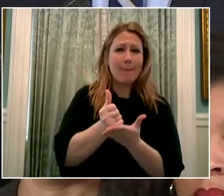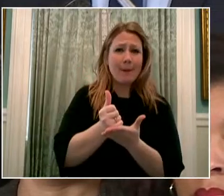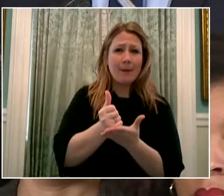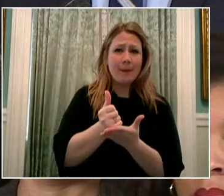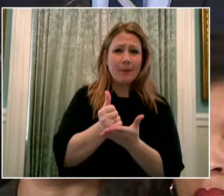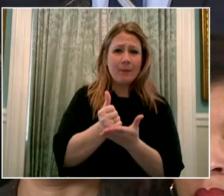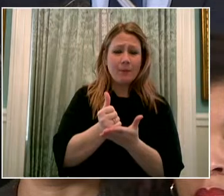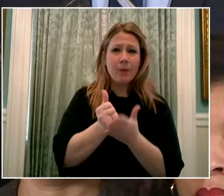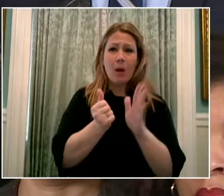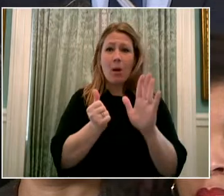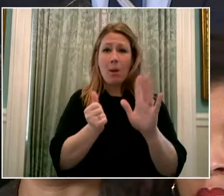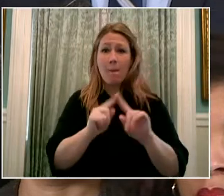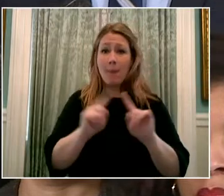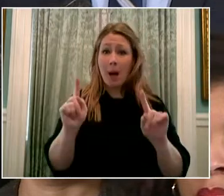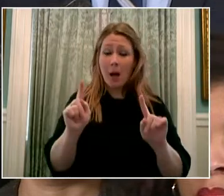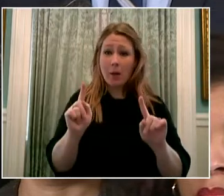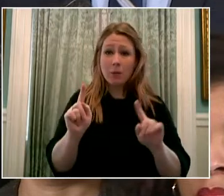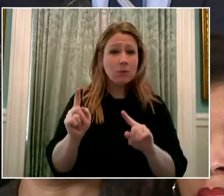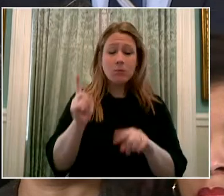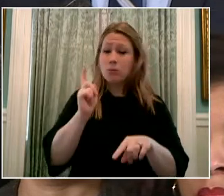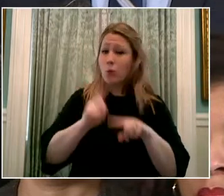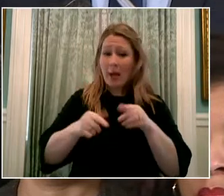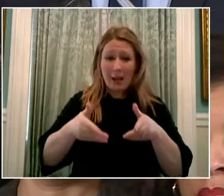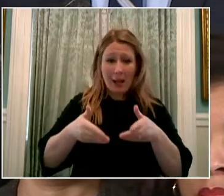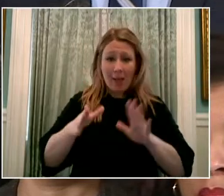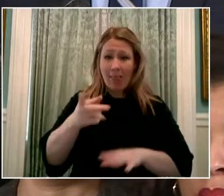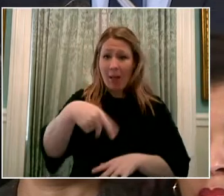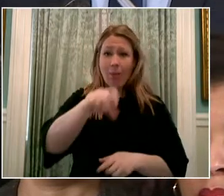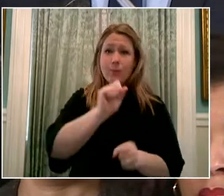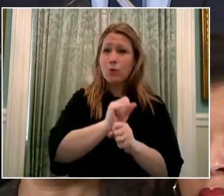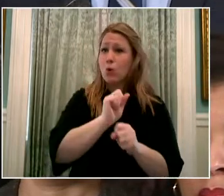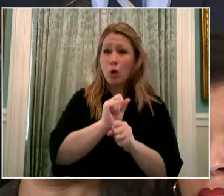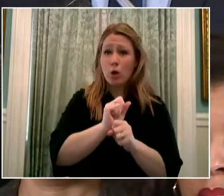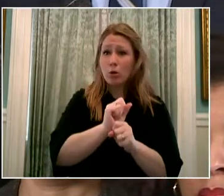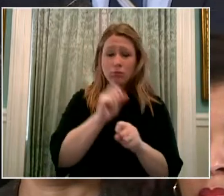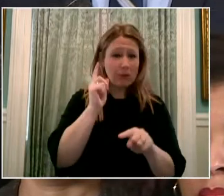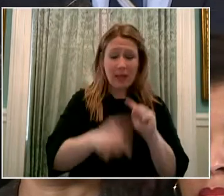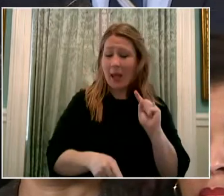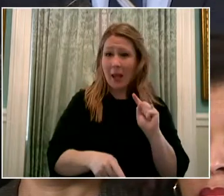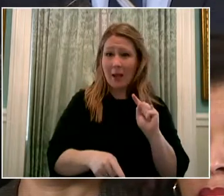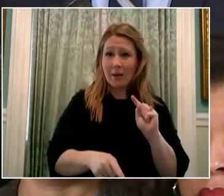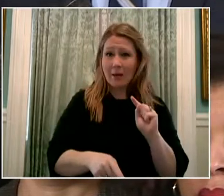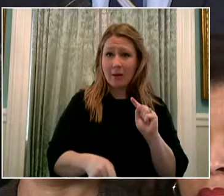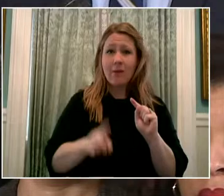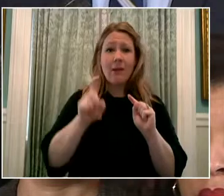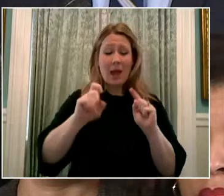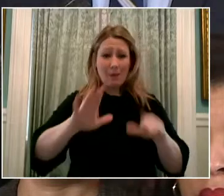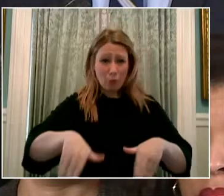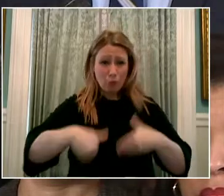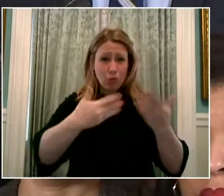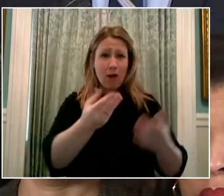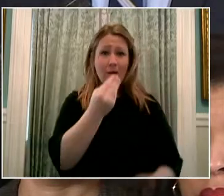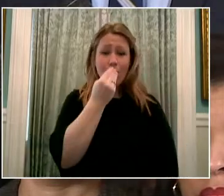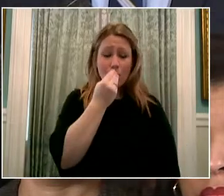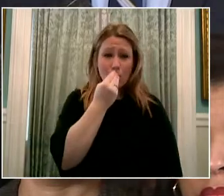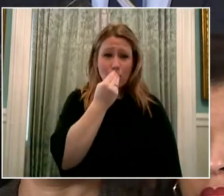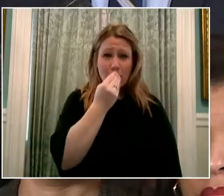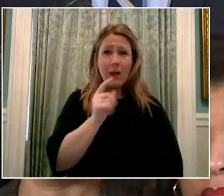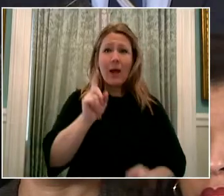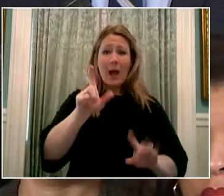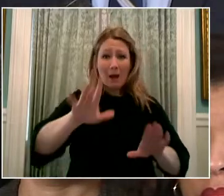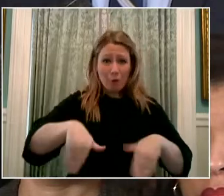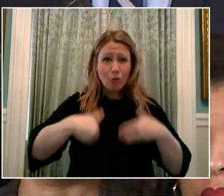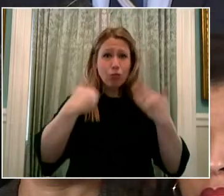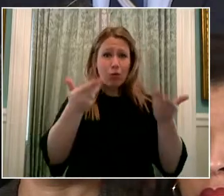work. You have to food, give them clothing if they need, give them the basic services that